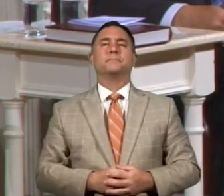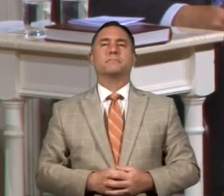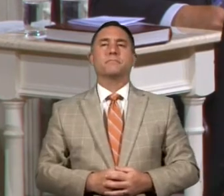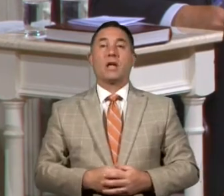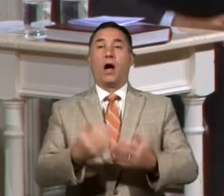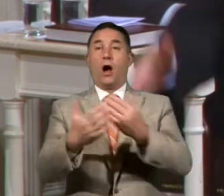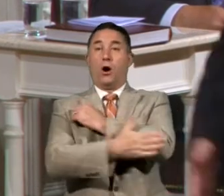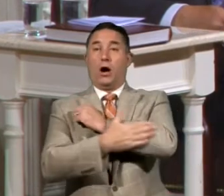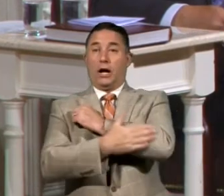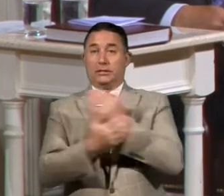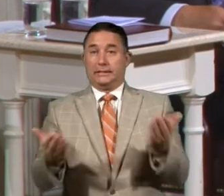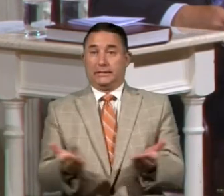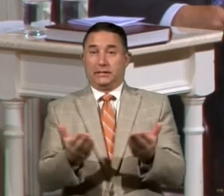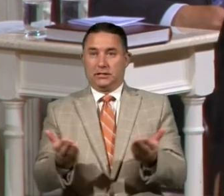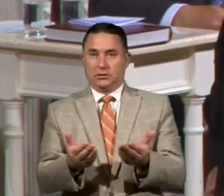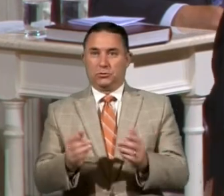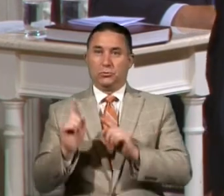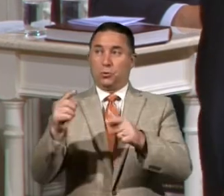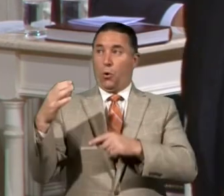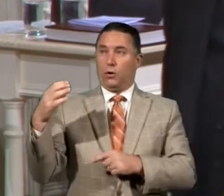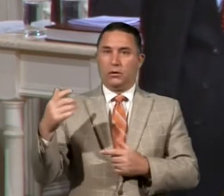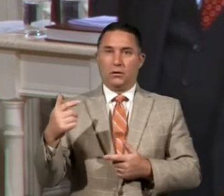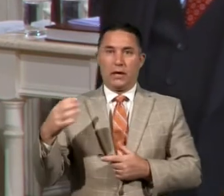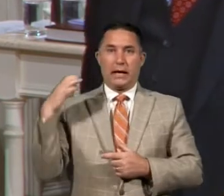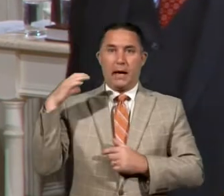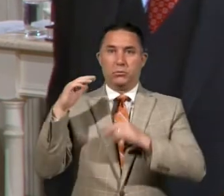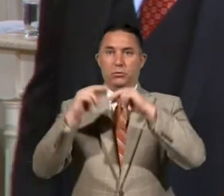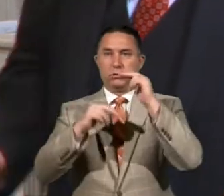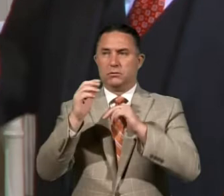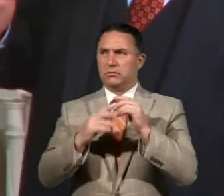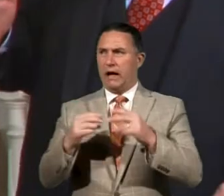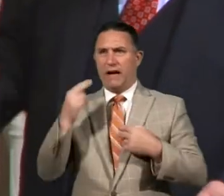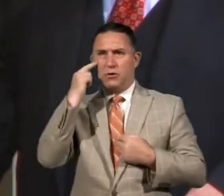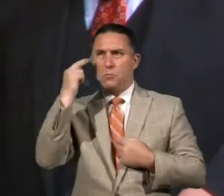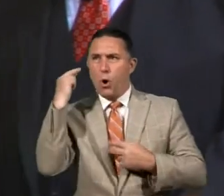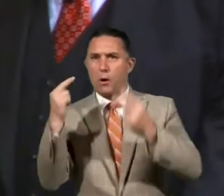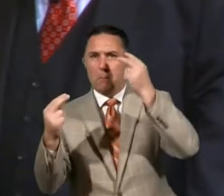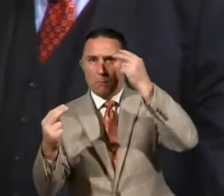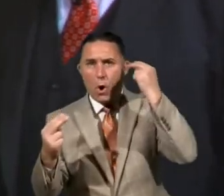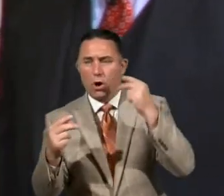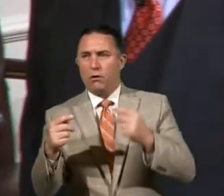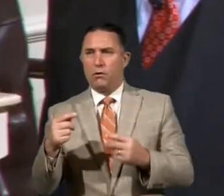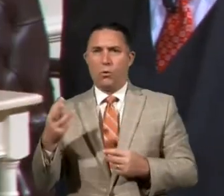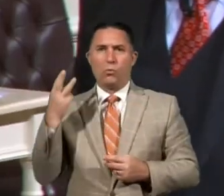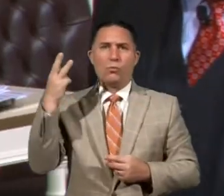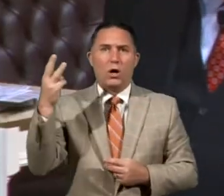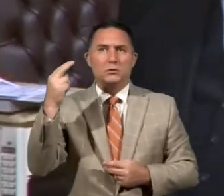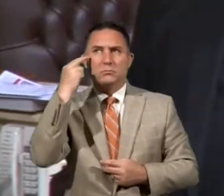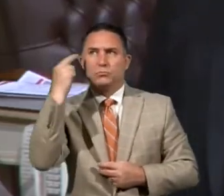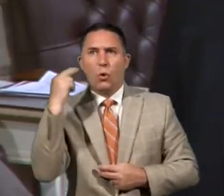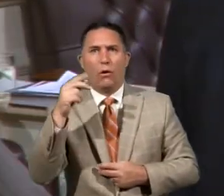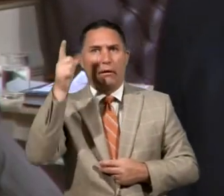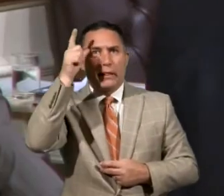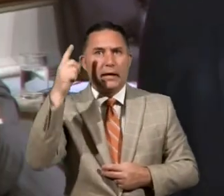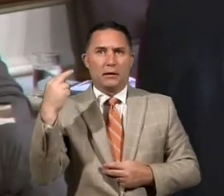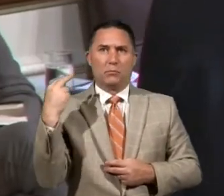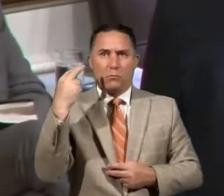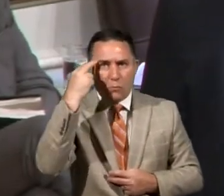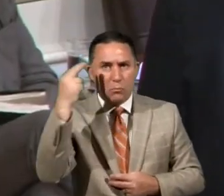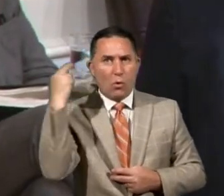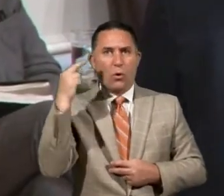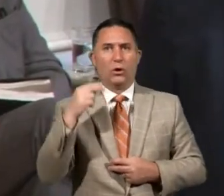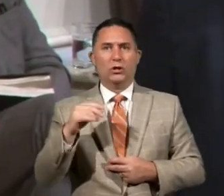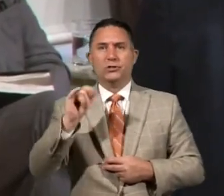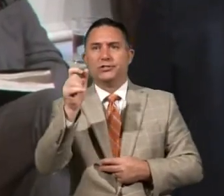In our nation, when you go to our capital, we've got memorials everywhere. We've got the Washington Memorial, the Lincoln Memorial, the